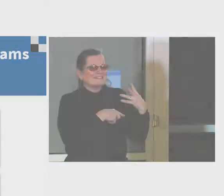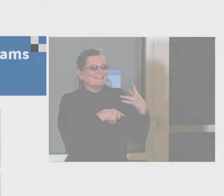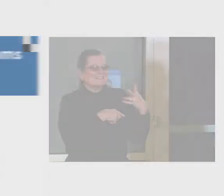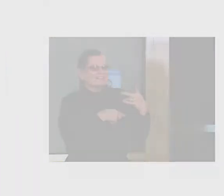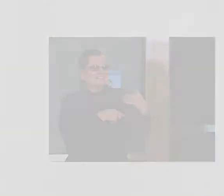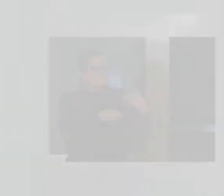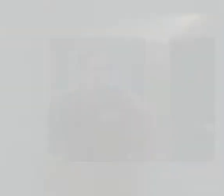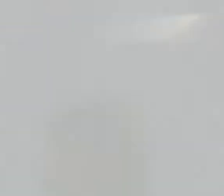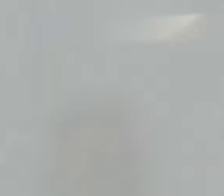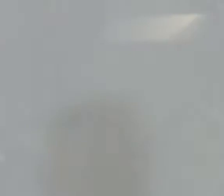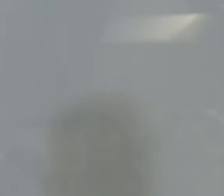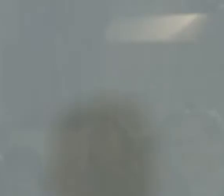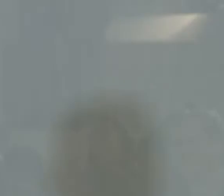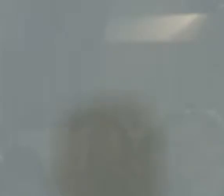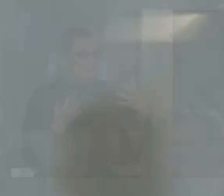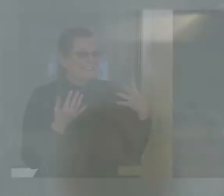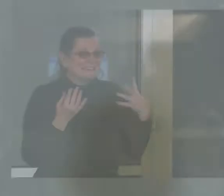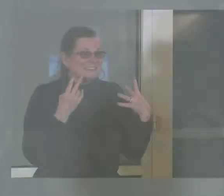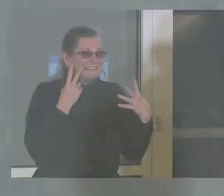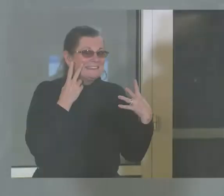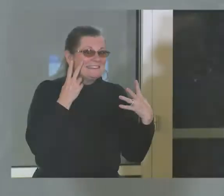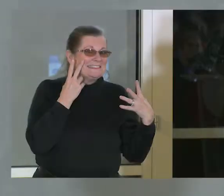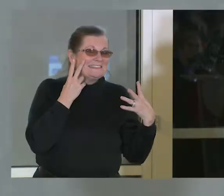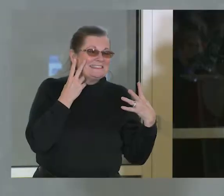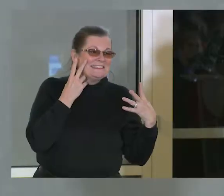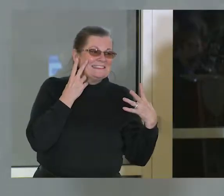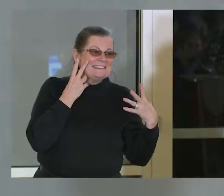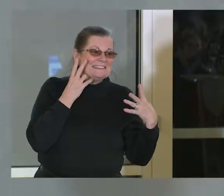A few more seconds here.